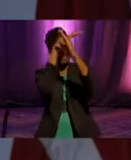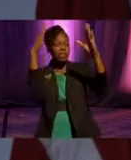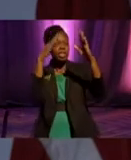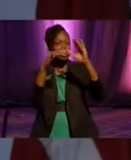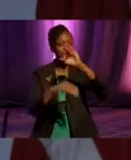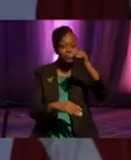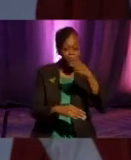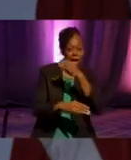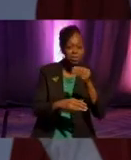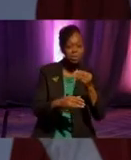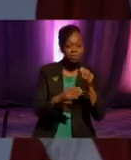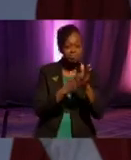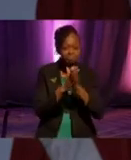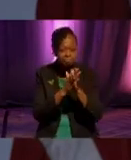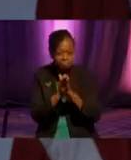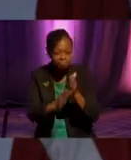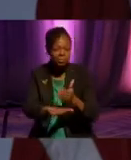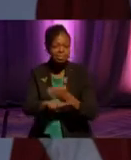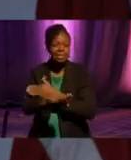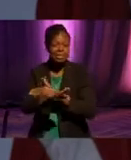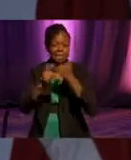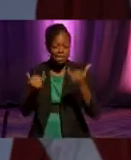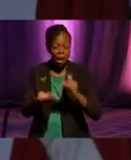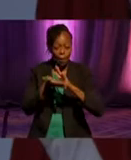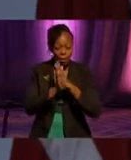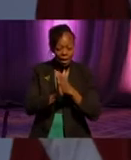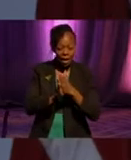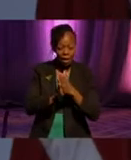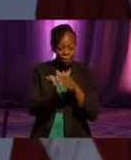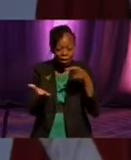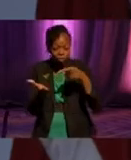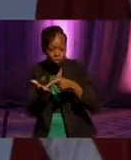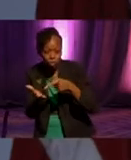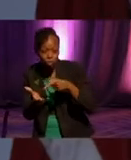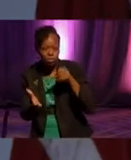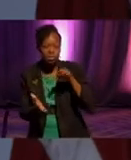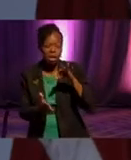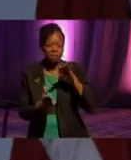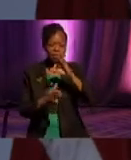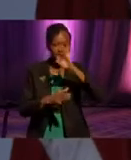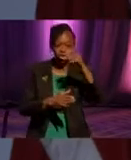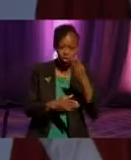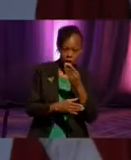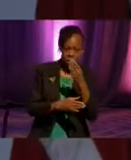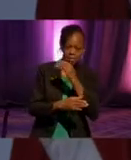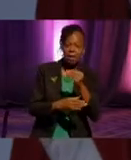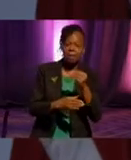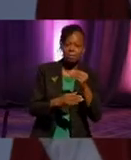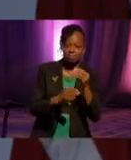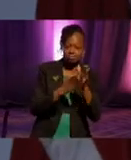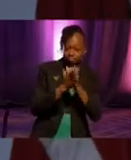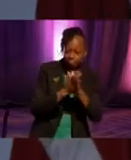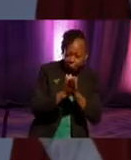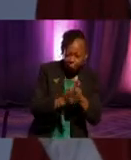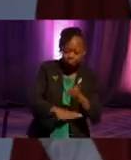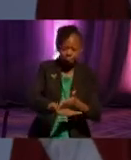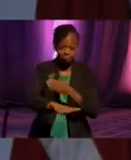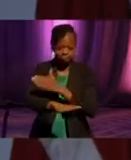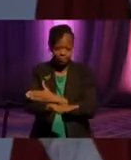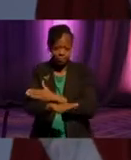is the source of jobs and prosperity. And at the center of it all will be a brand